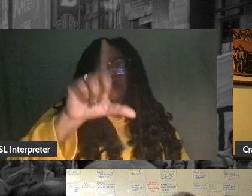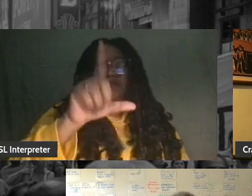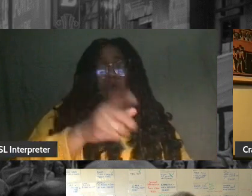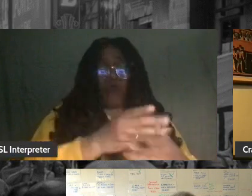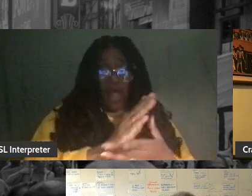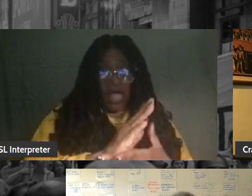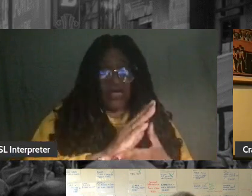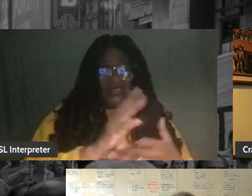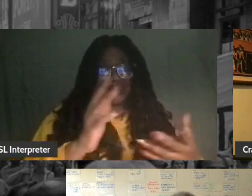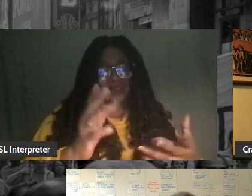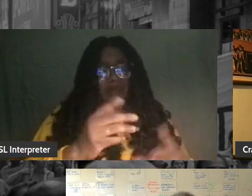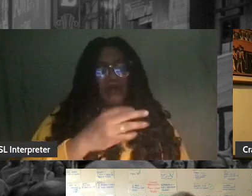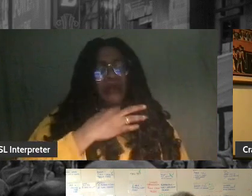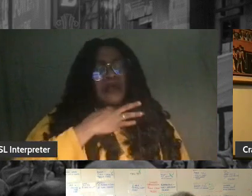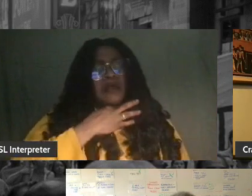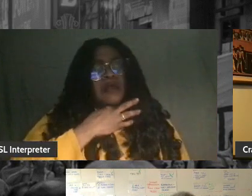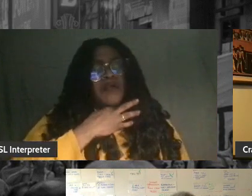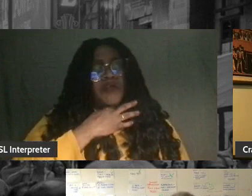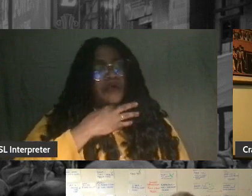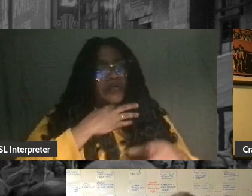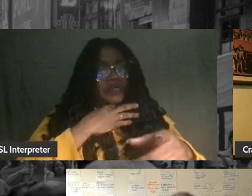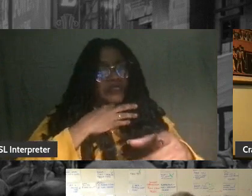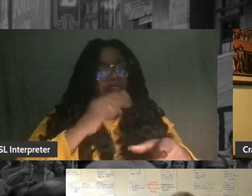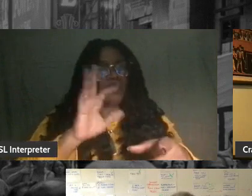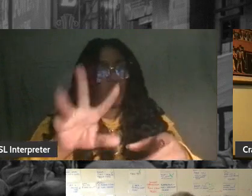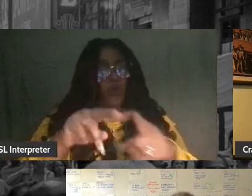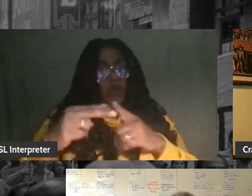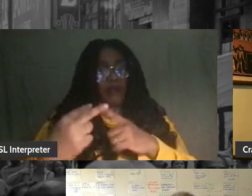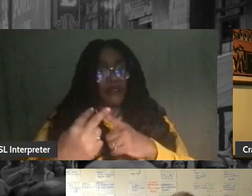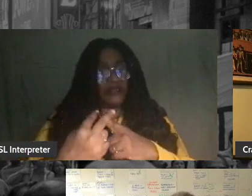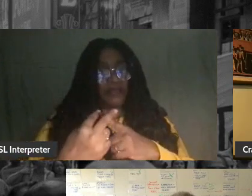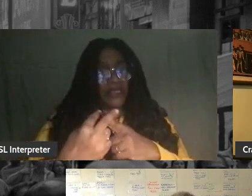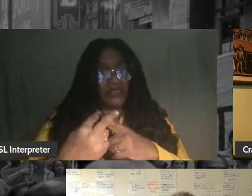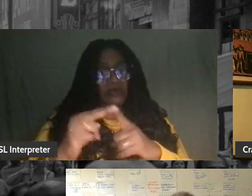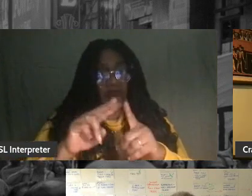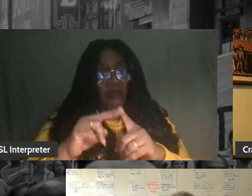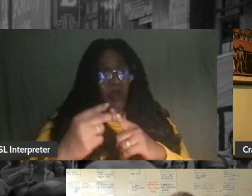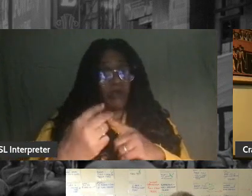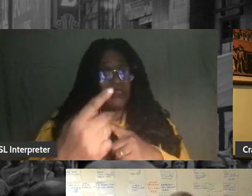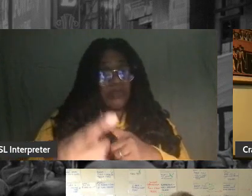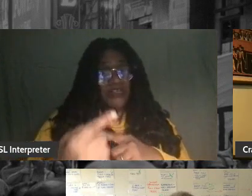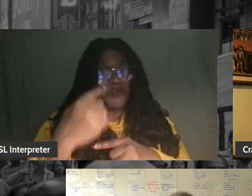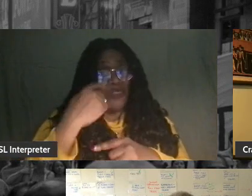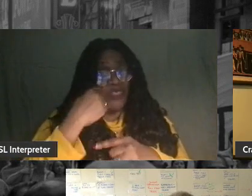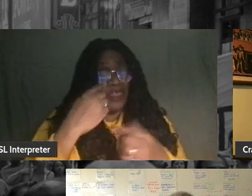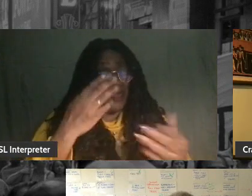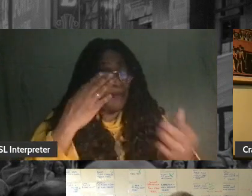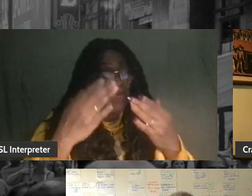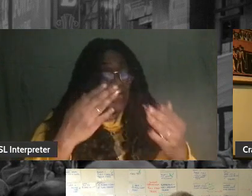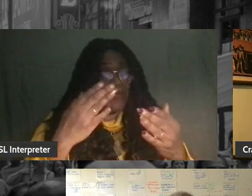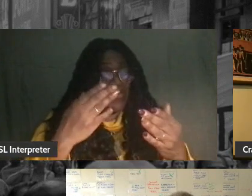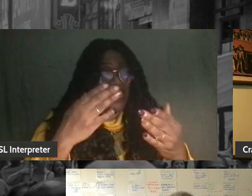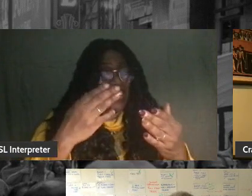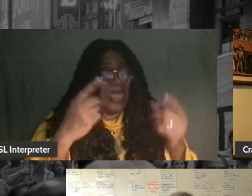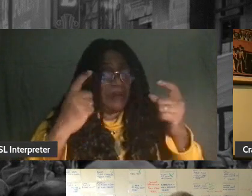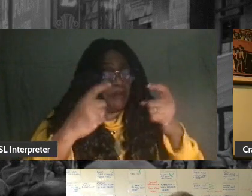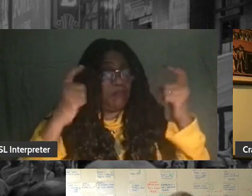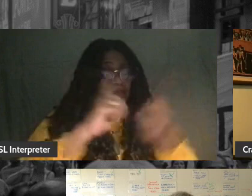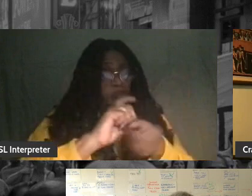So I was just curious to know, in from your perspective, are you seeing any kind of a meaningful sea change?